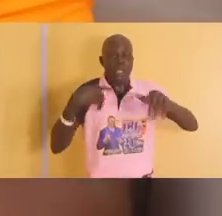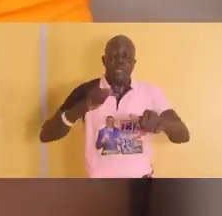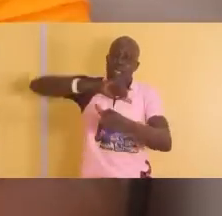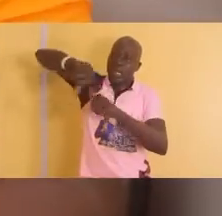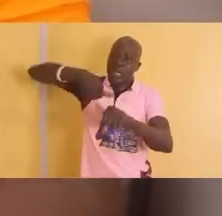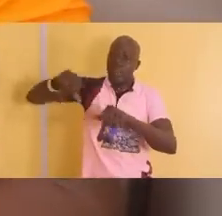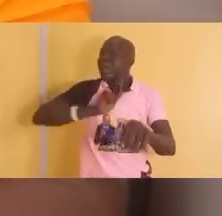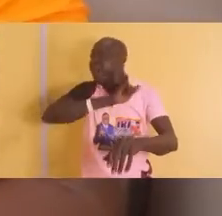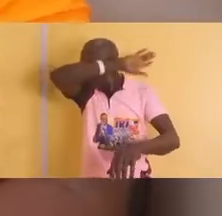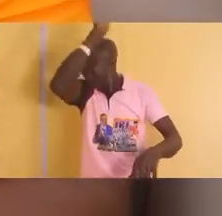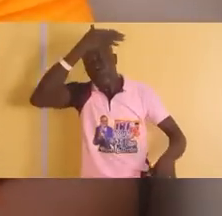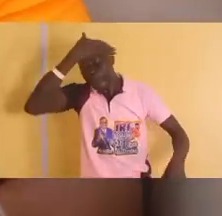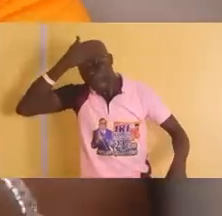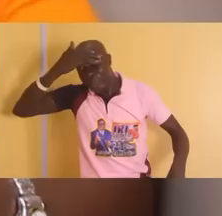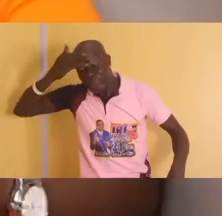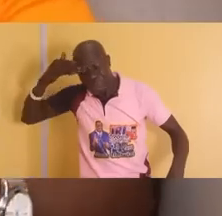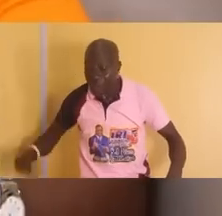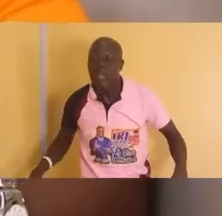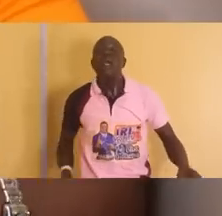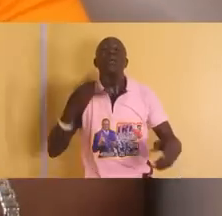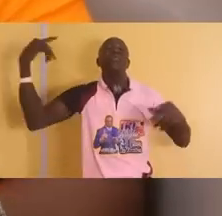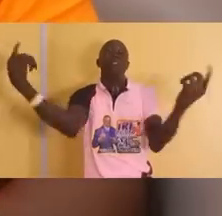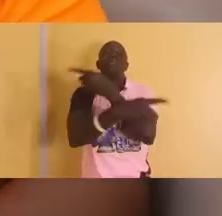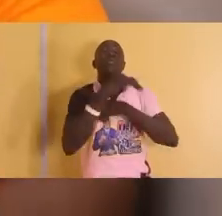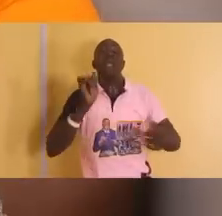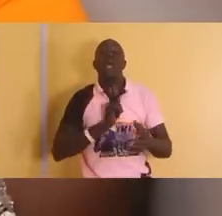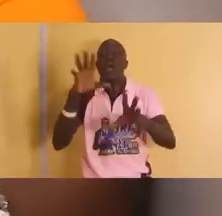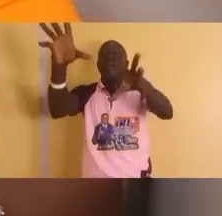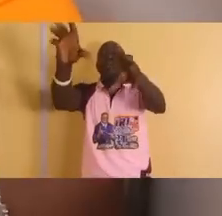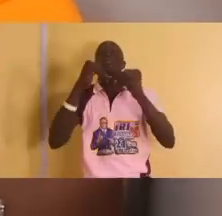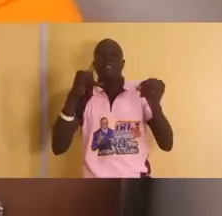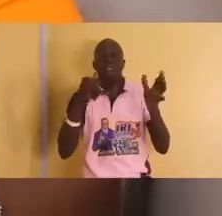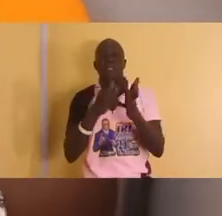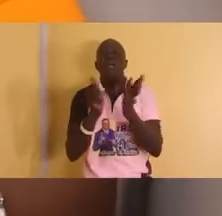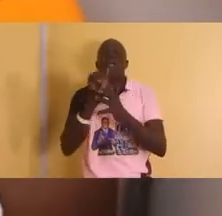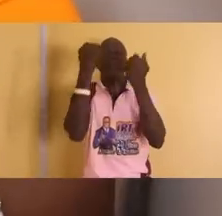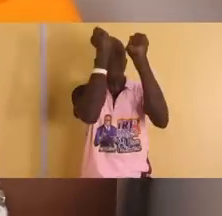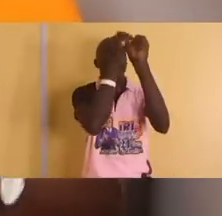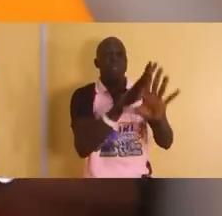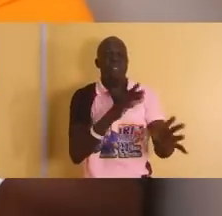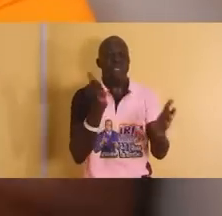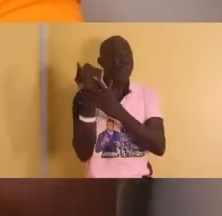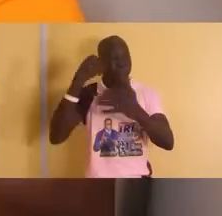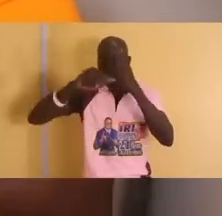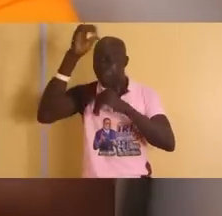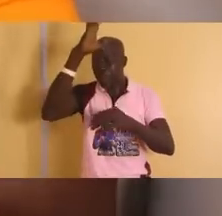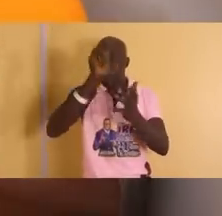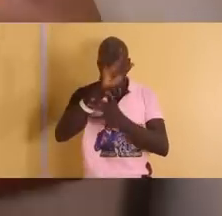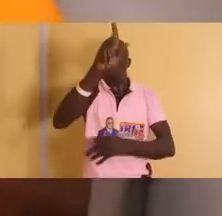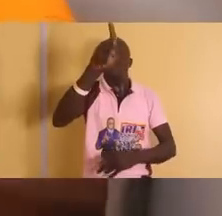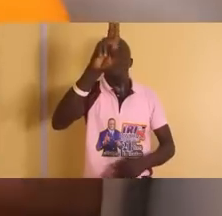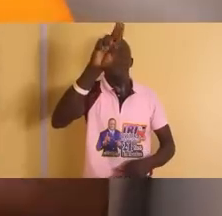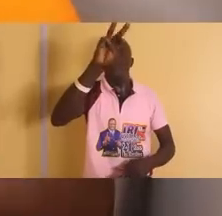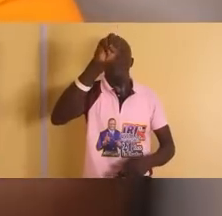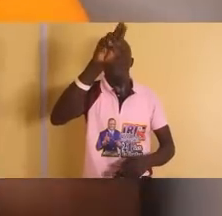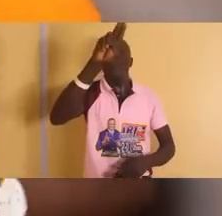lo ri. I can never forget. Emi o le gbagbe. Ojo. That I received. Ti mo gba. The blessing. Isu re. Baba Kumu yi. Lati Baba Oyedepo.